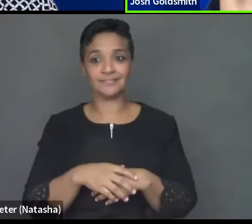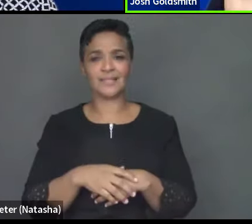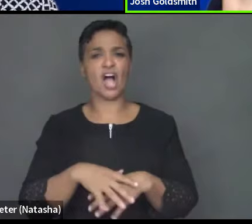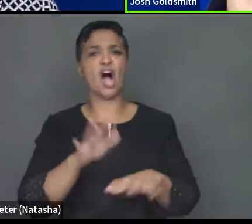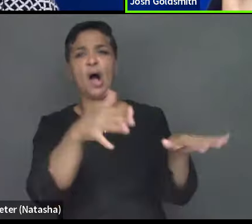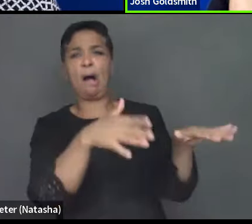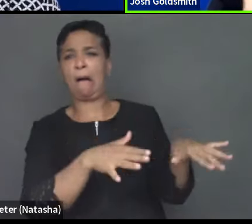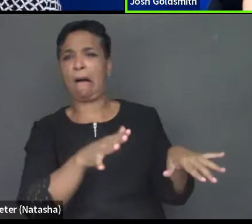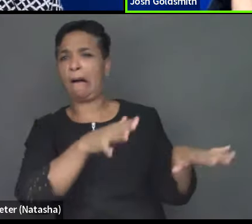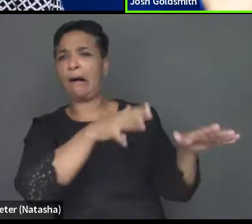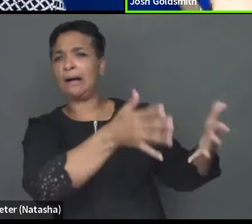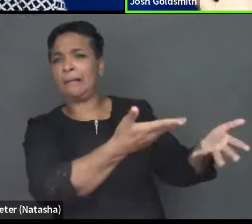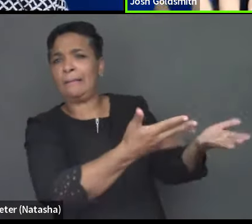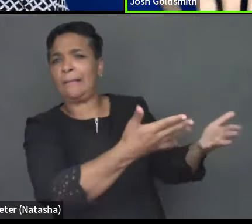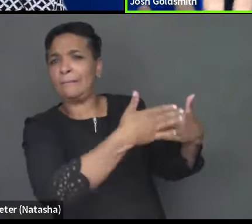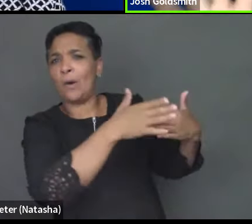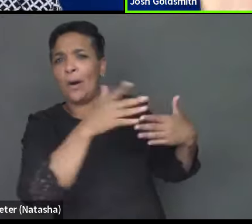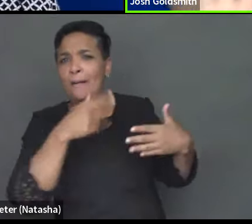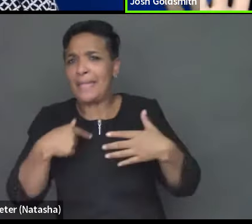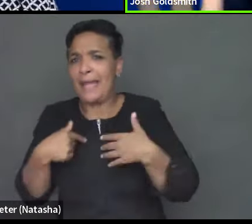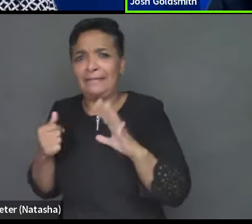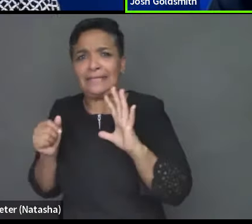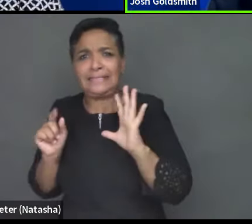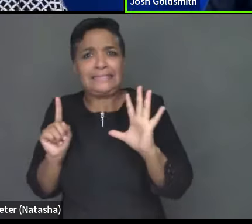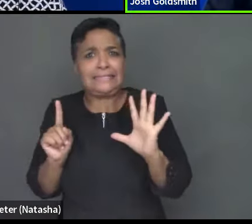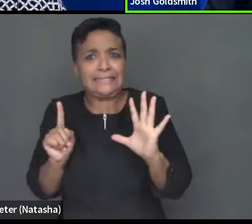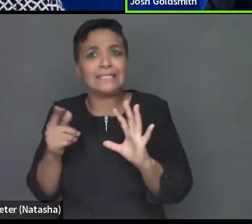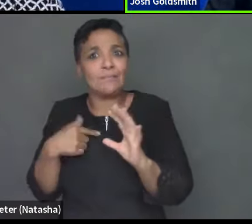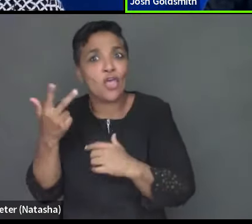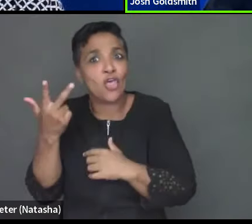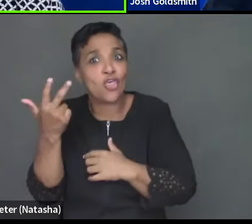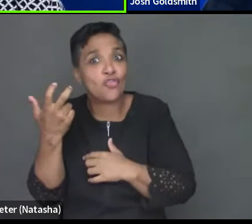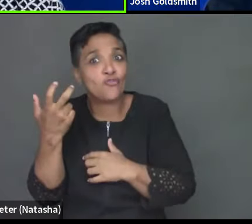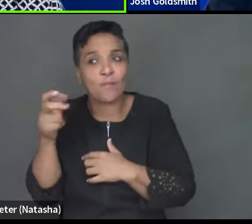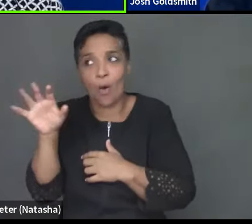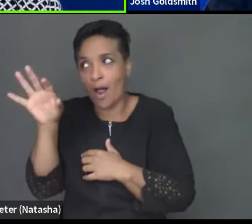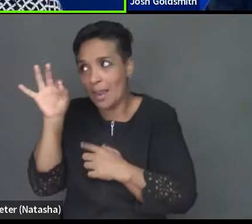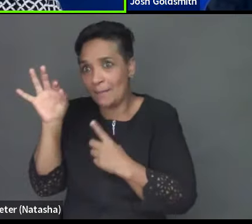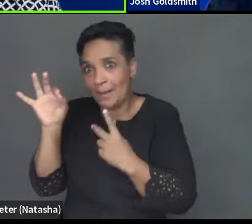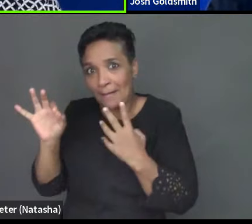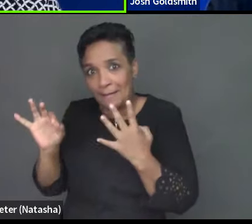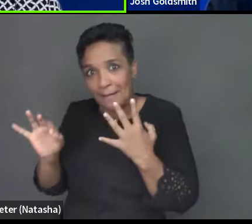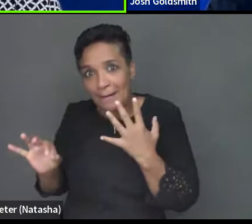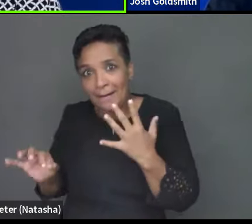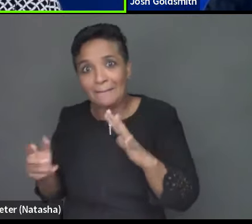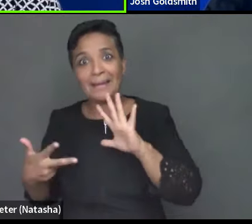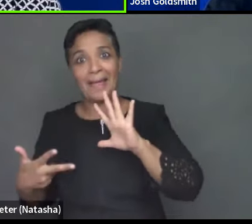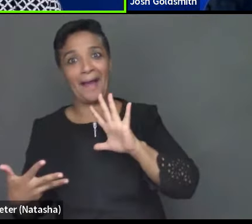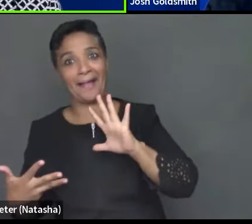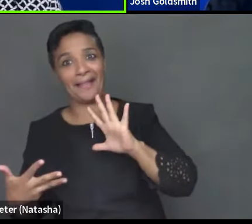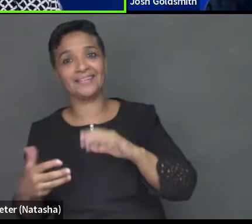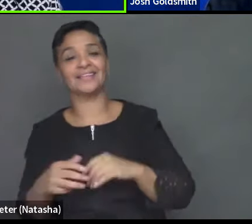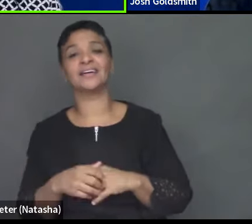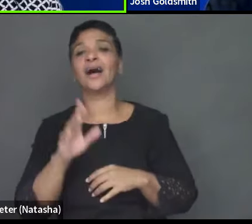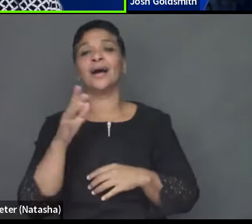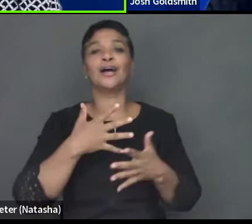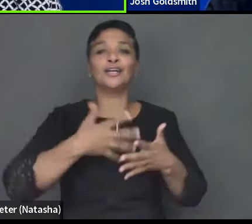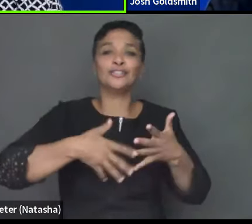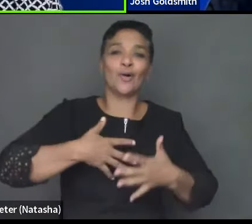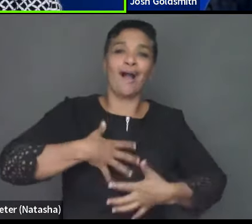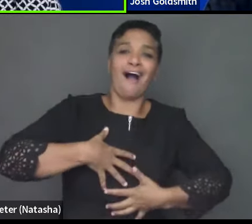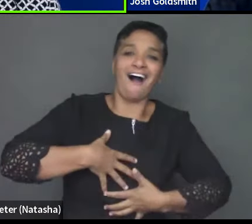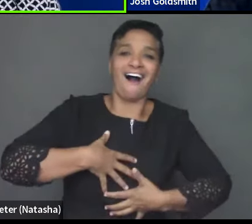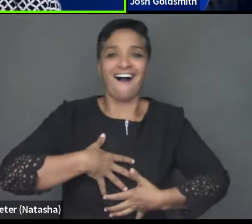I have 3 more to pick. I've got 6 Okay, done, just yes, 3 yes, more to yes. go. Yes, go ahead. Well, I won't tell a joke, but I will tell